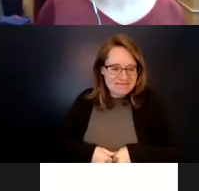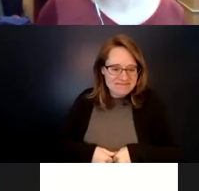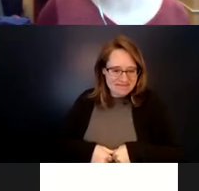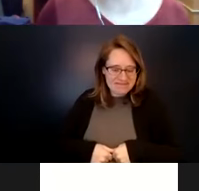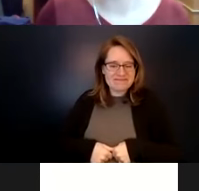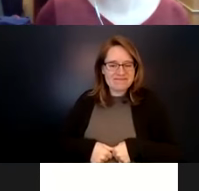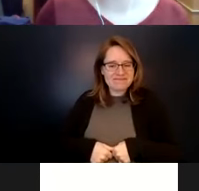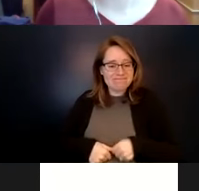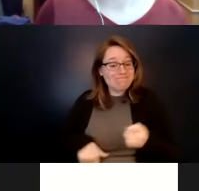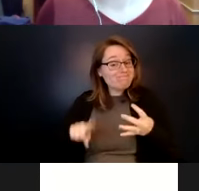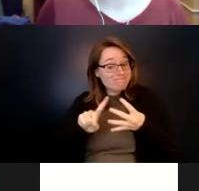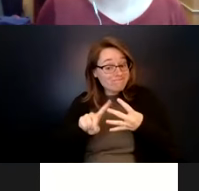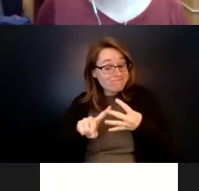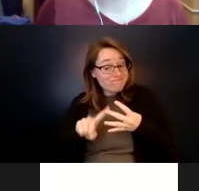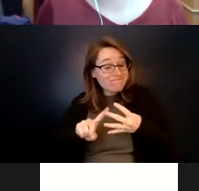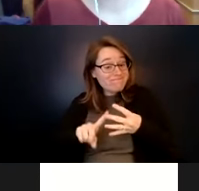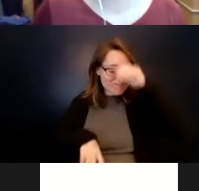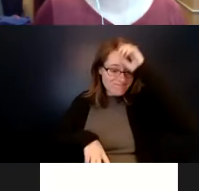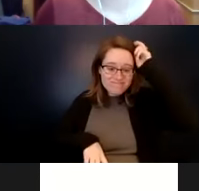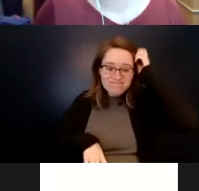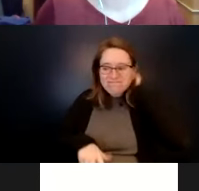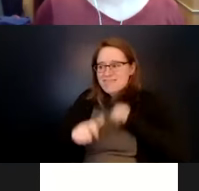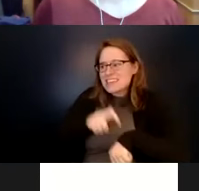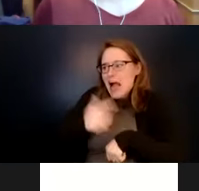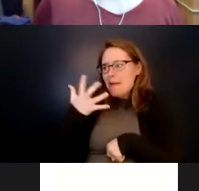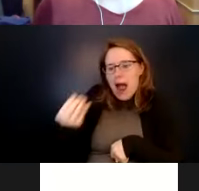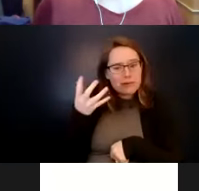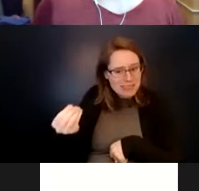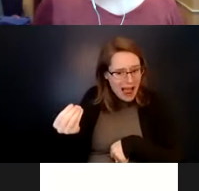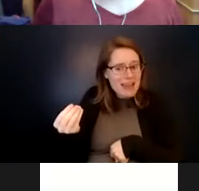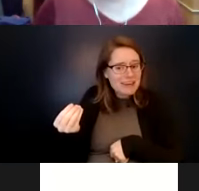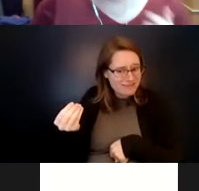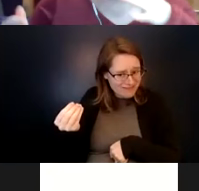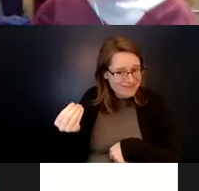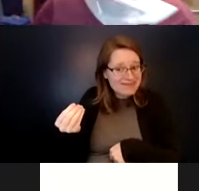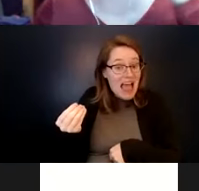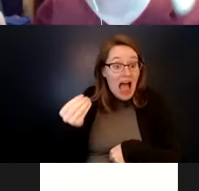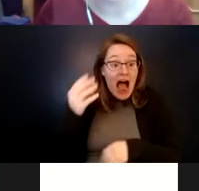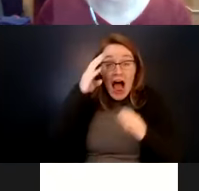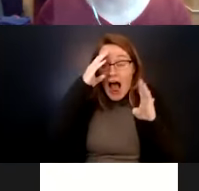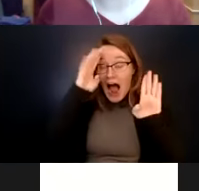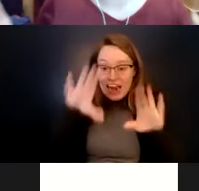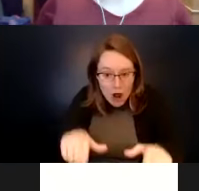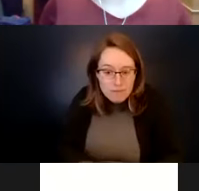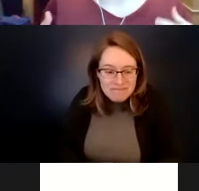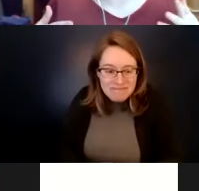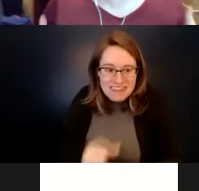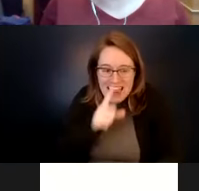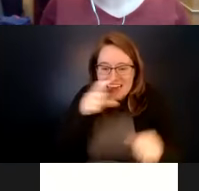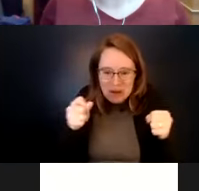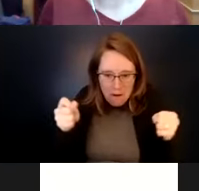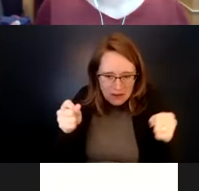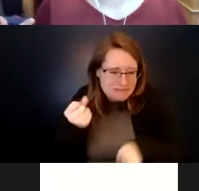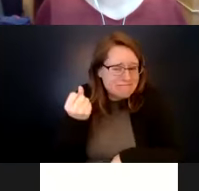Another tool we can access is time outdoors, which I know it's cold,